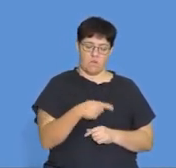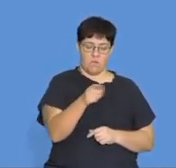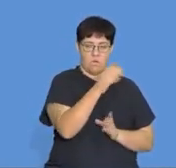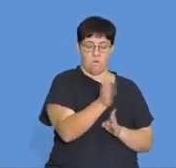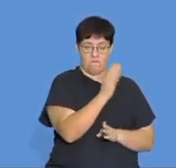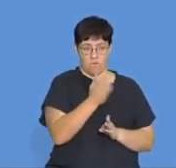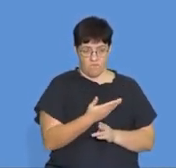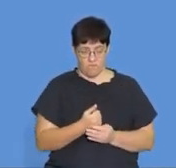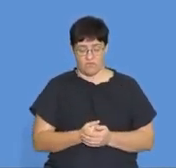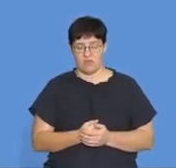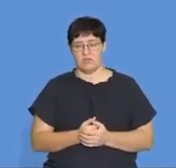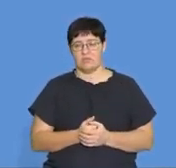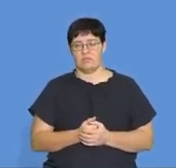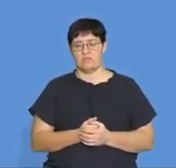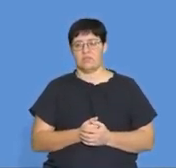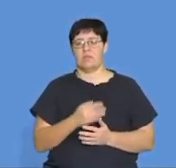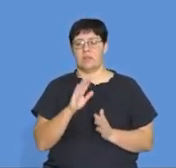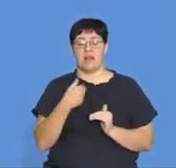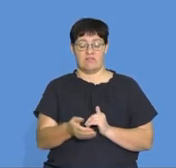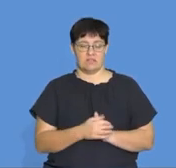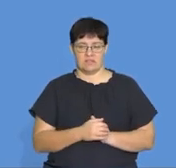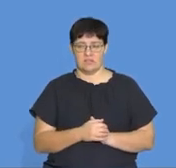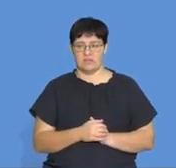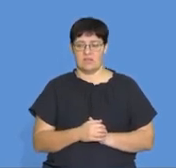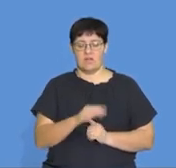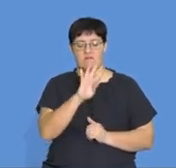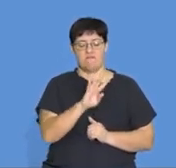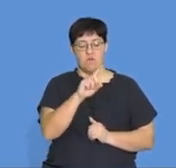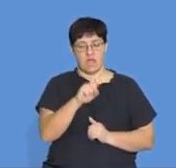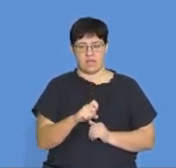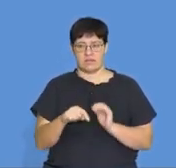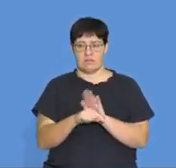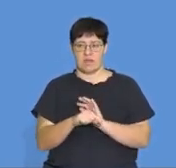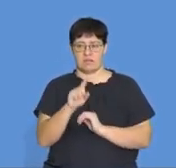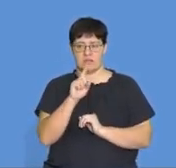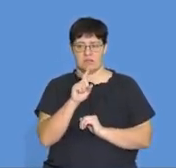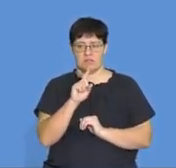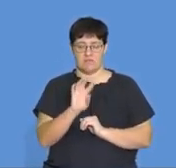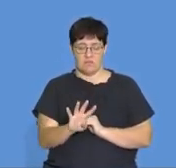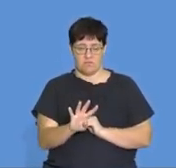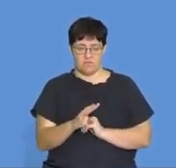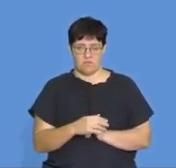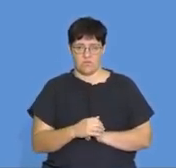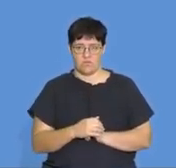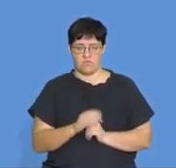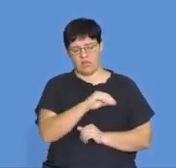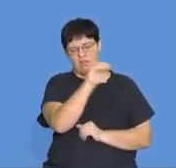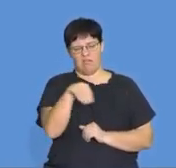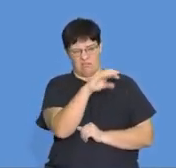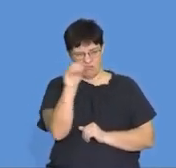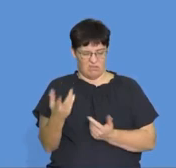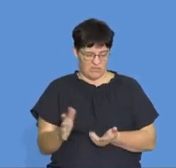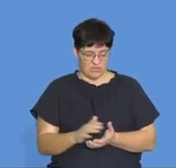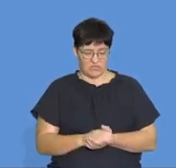plus 1 will divide. It means I'm left with 4x minus 4. I just multiplied in